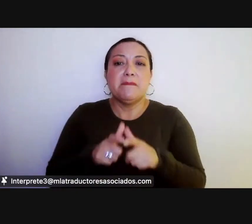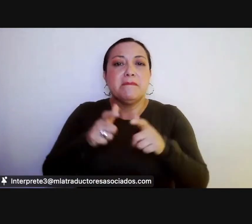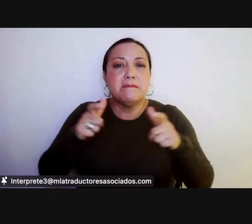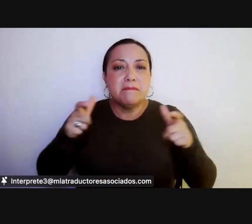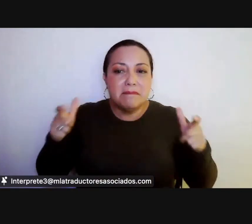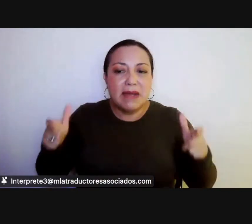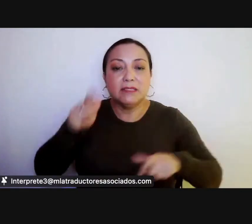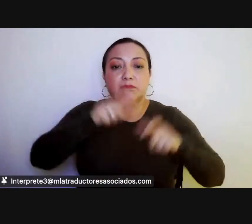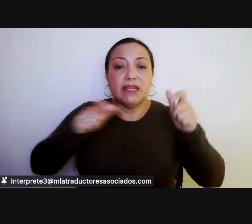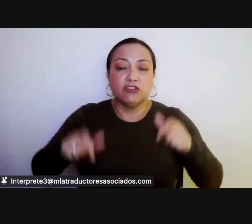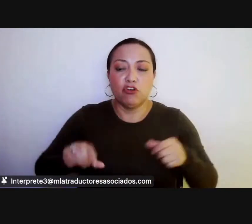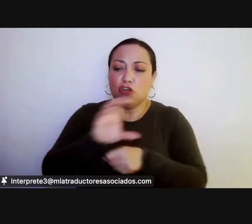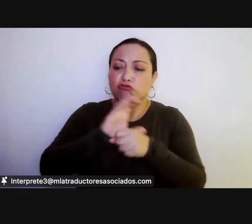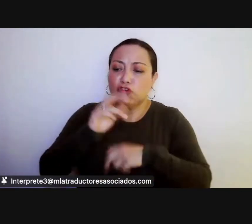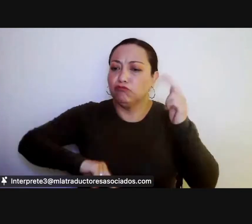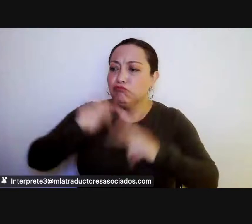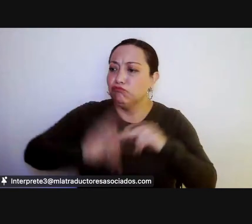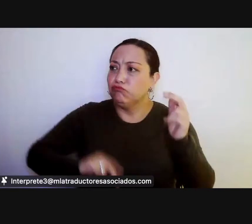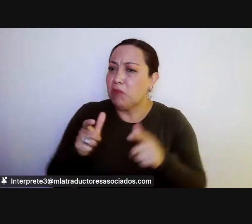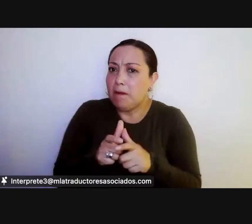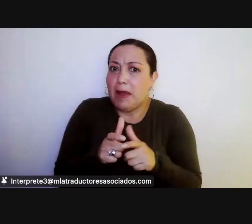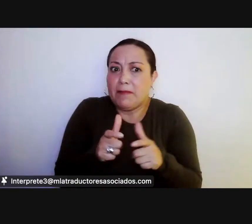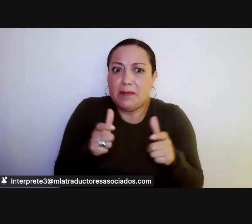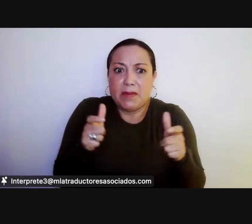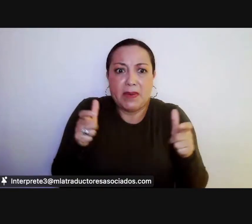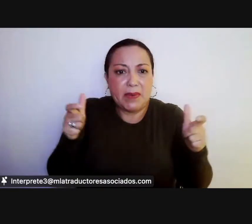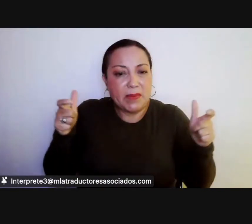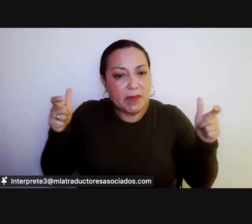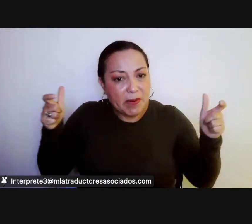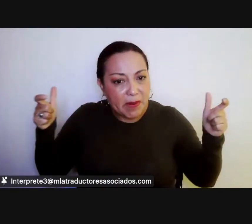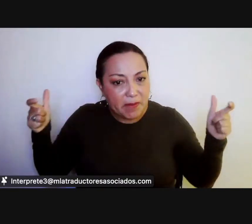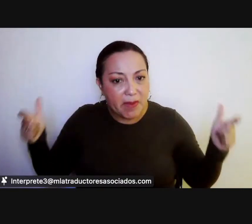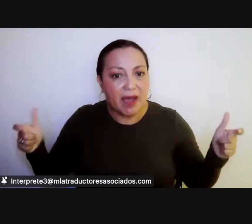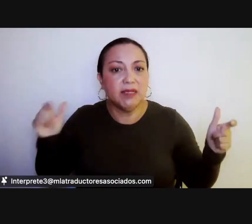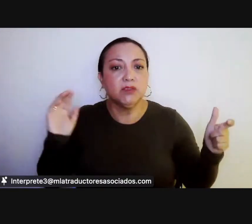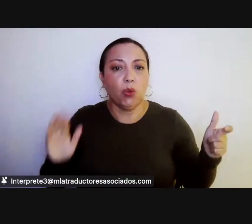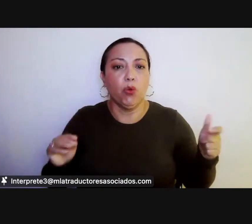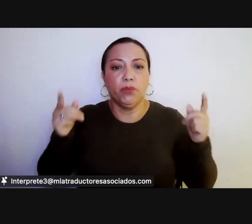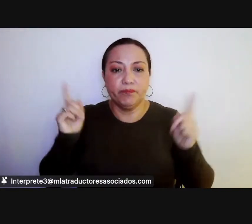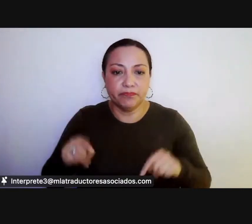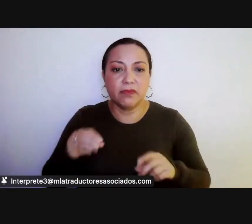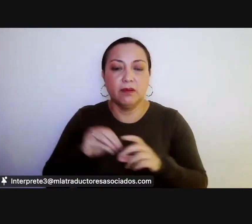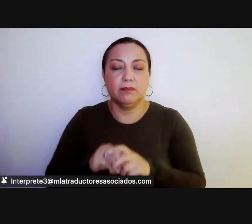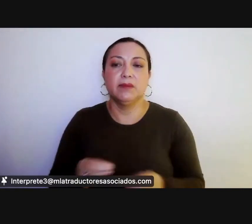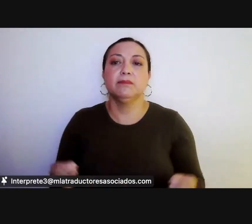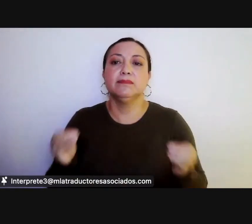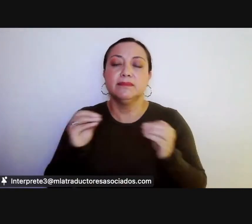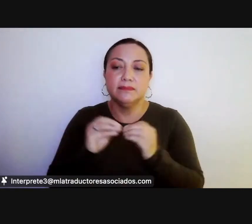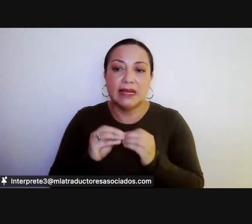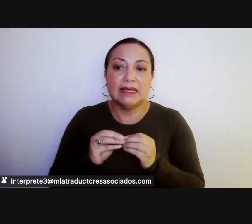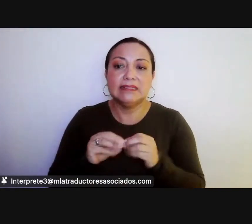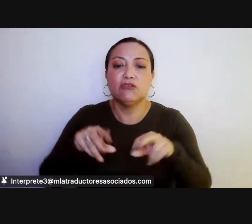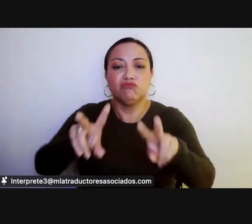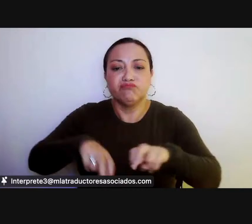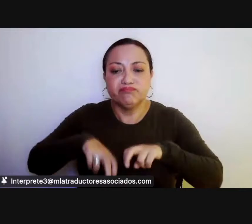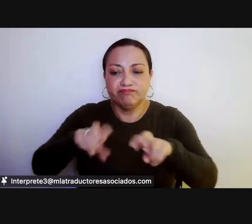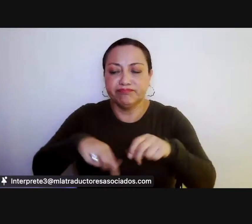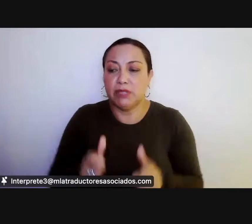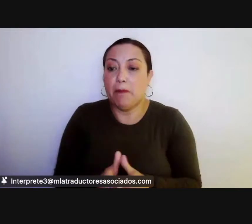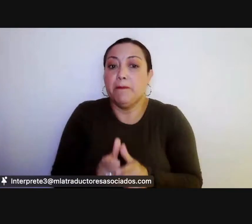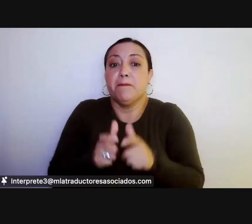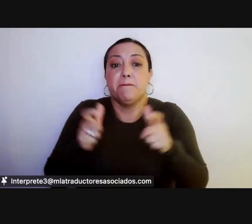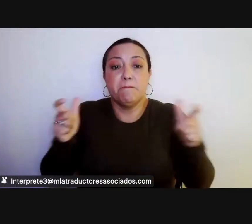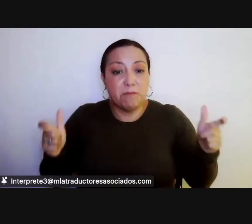of human settlements, the expansion and intensification of agriculture